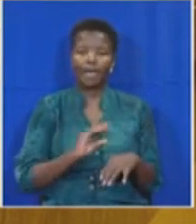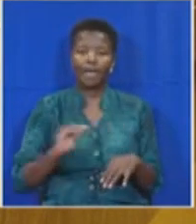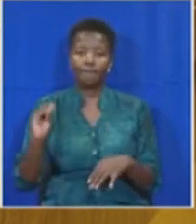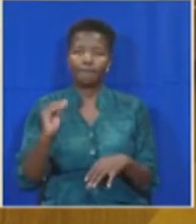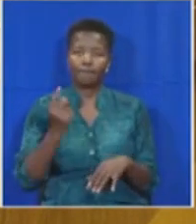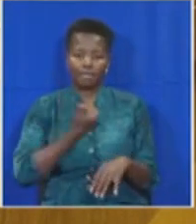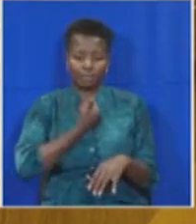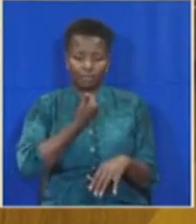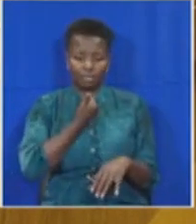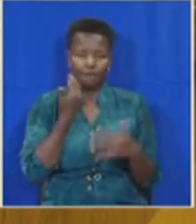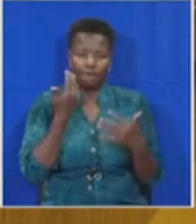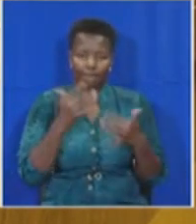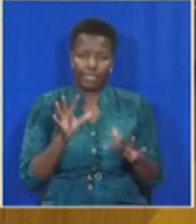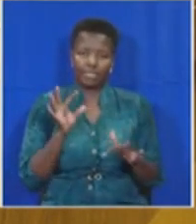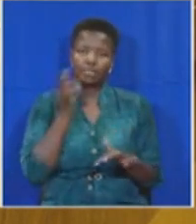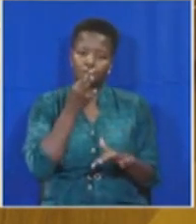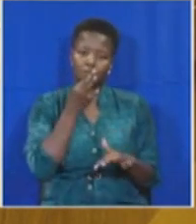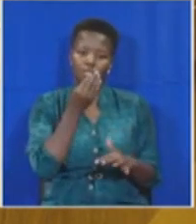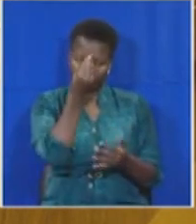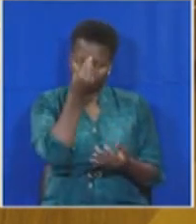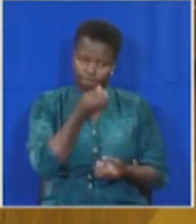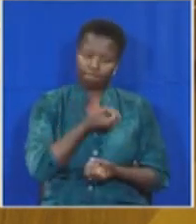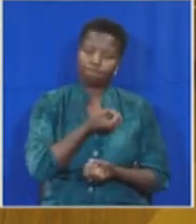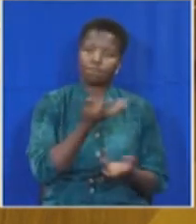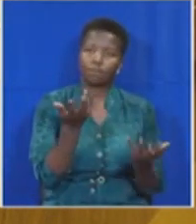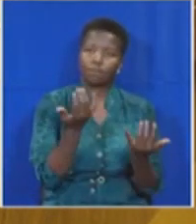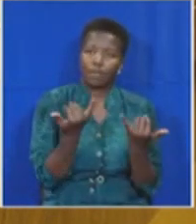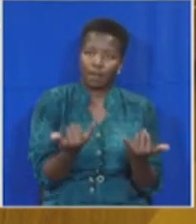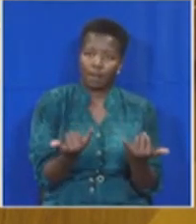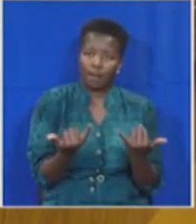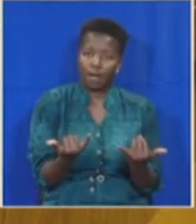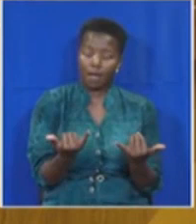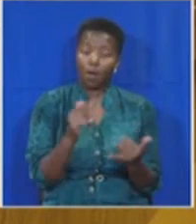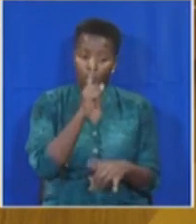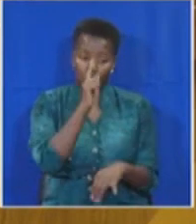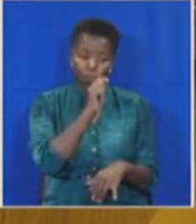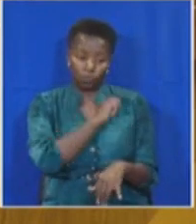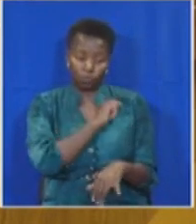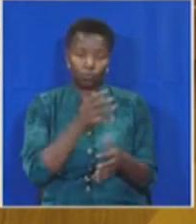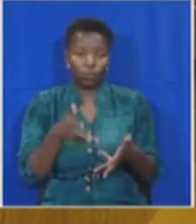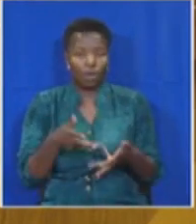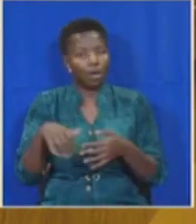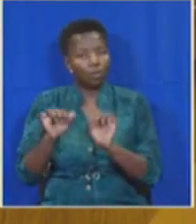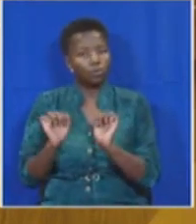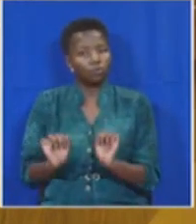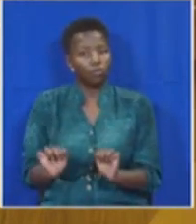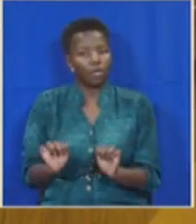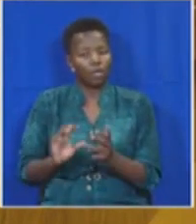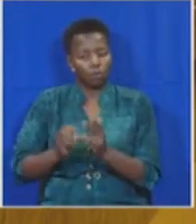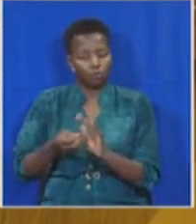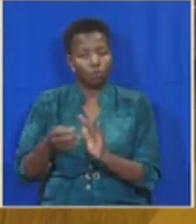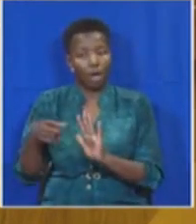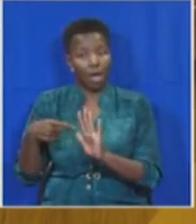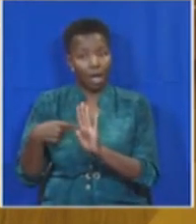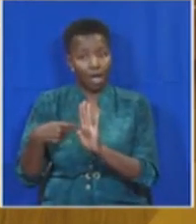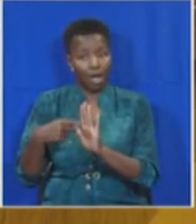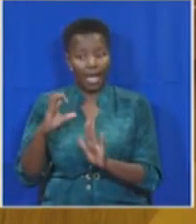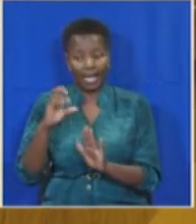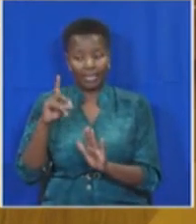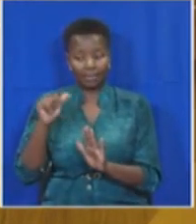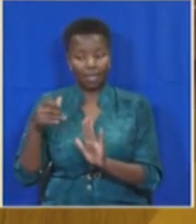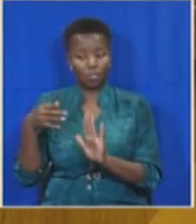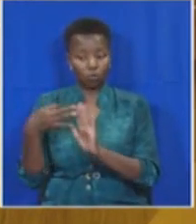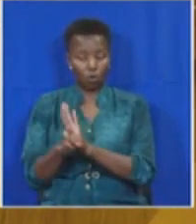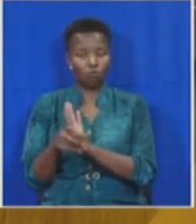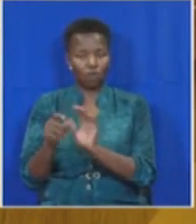ominous agenda of the minister, and indeed the president, to keep this corrupt contract at all costs. To be playing games like this